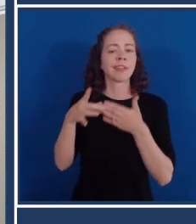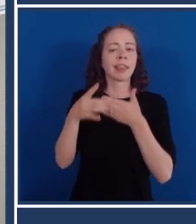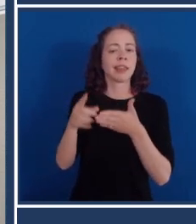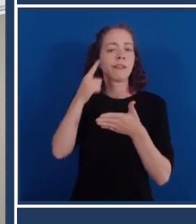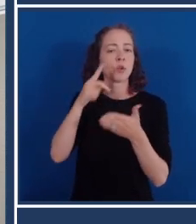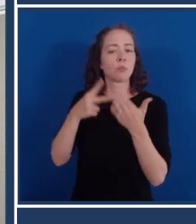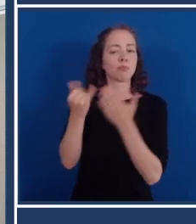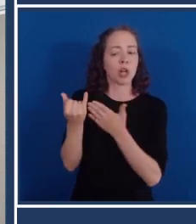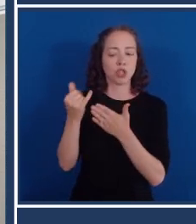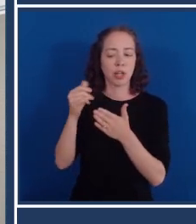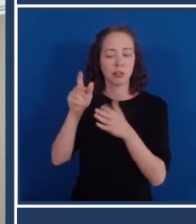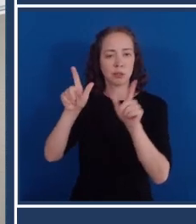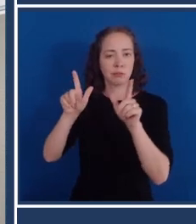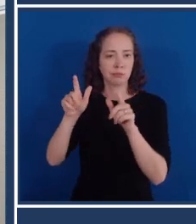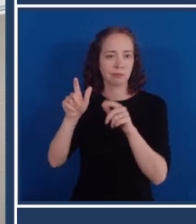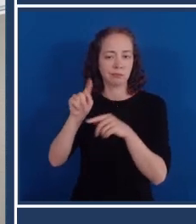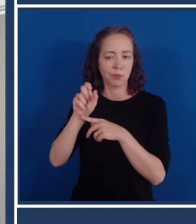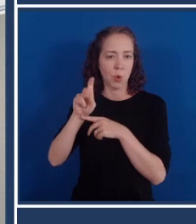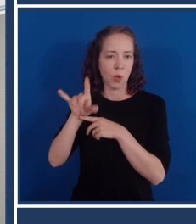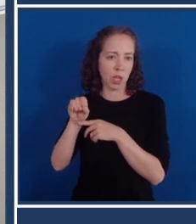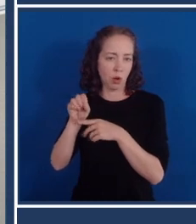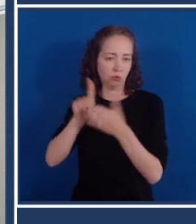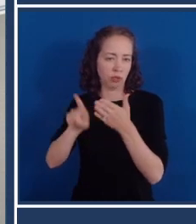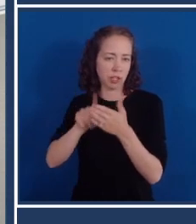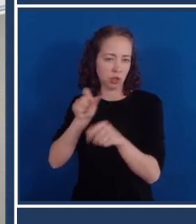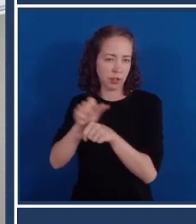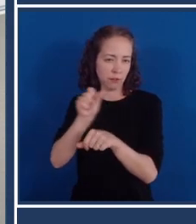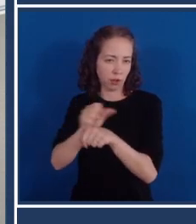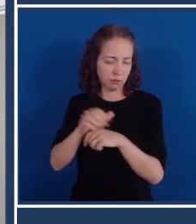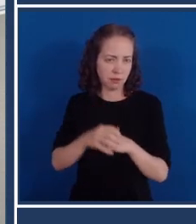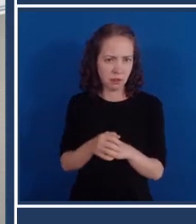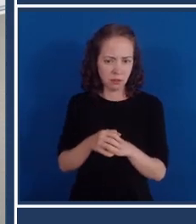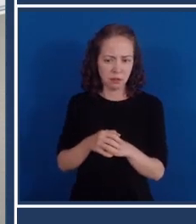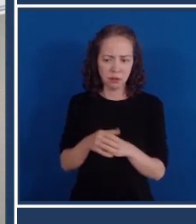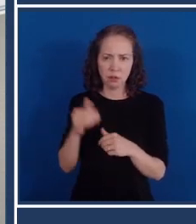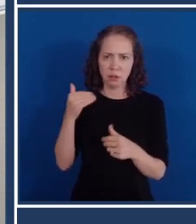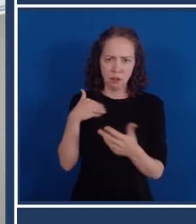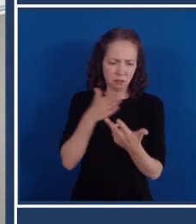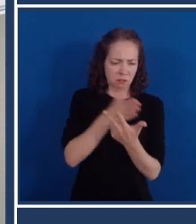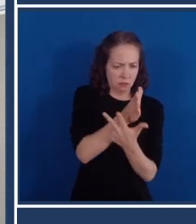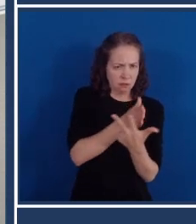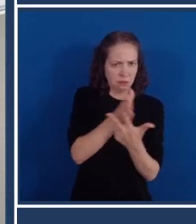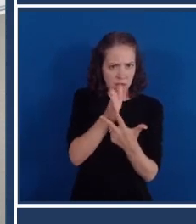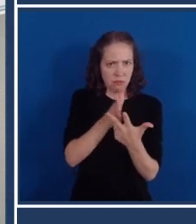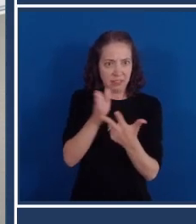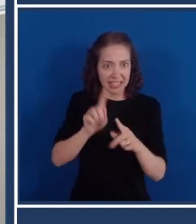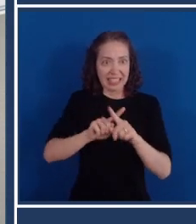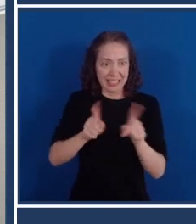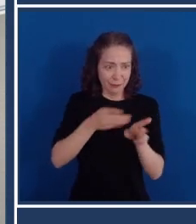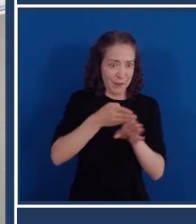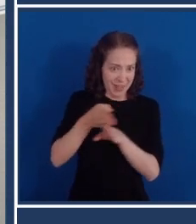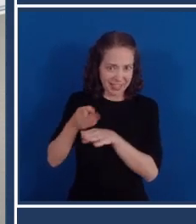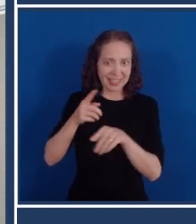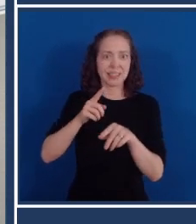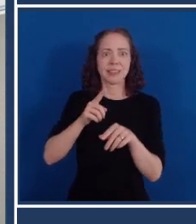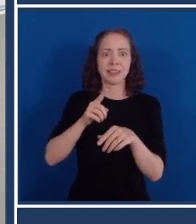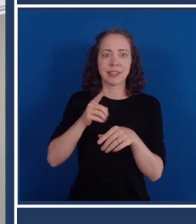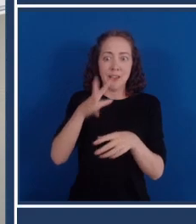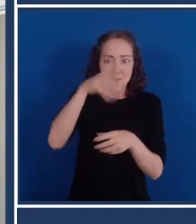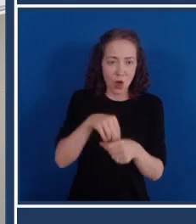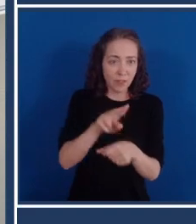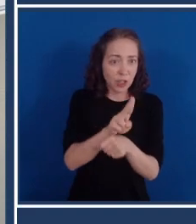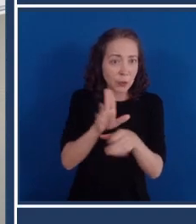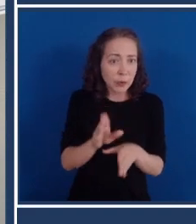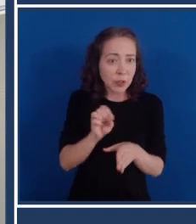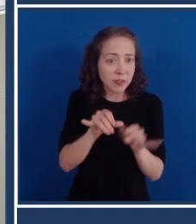effort. That kind of multidisciplinary collaboration involving users of the system is exactly what